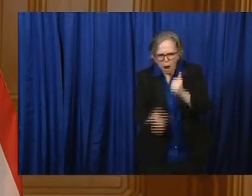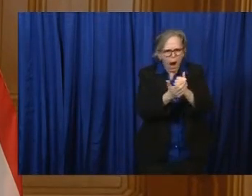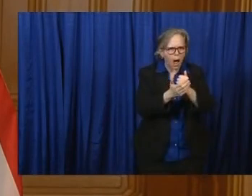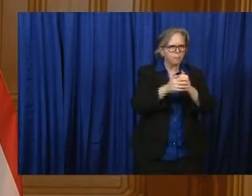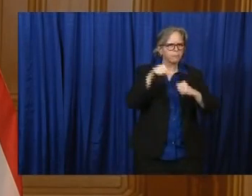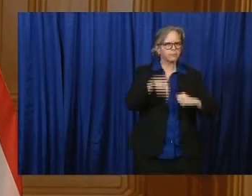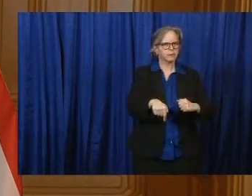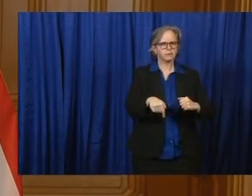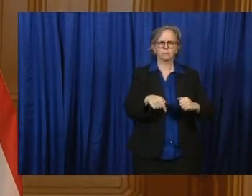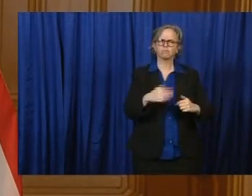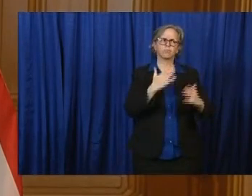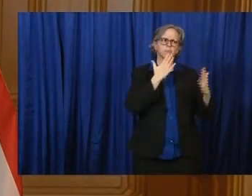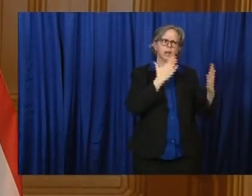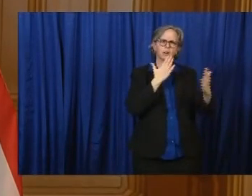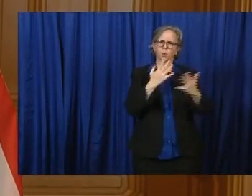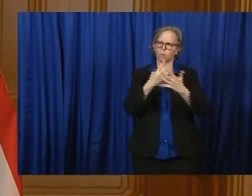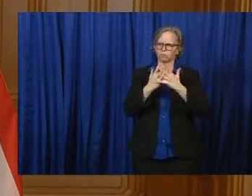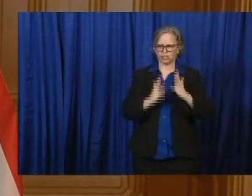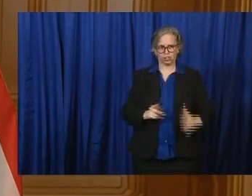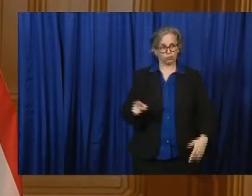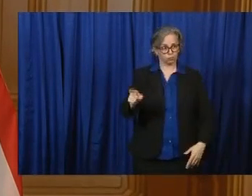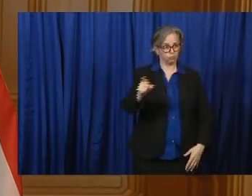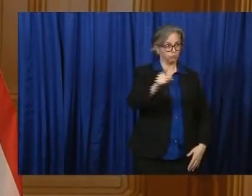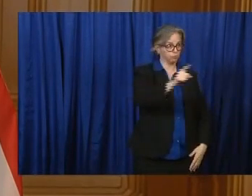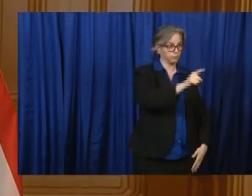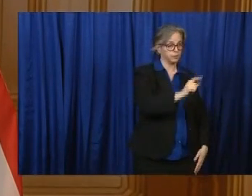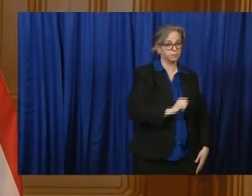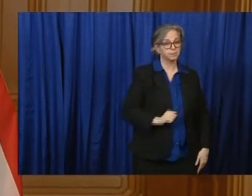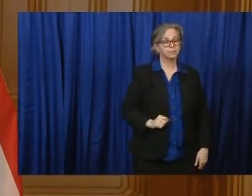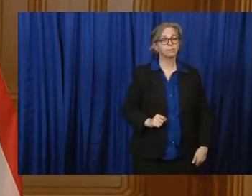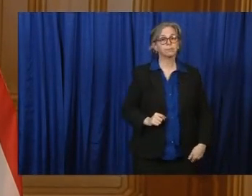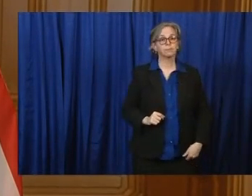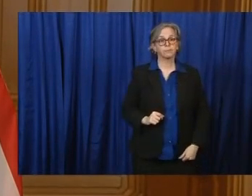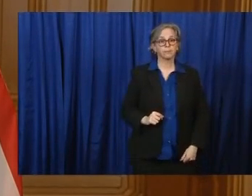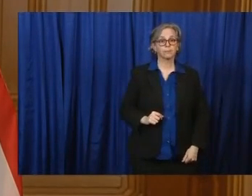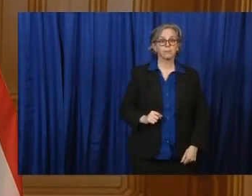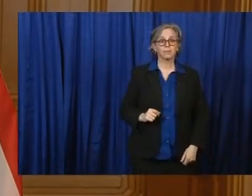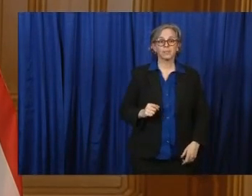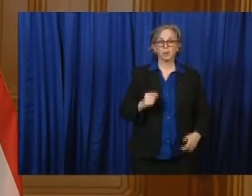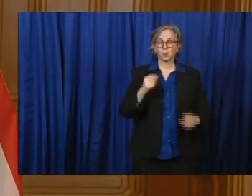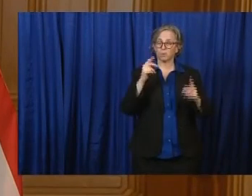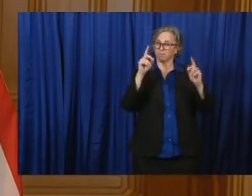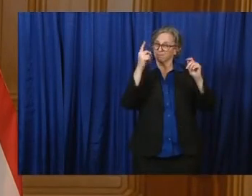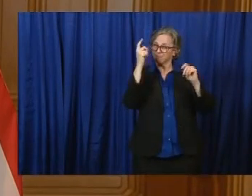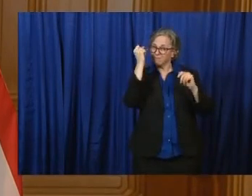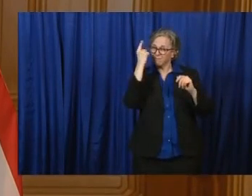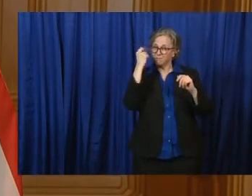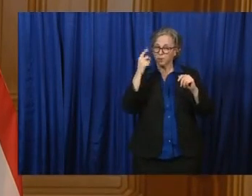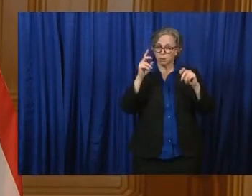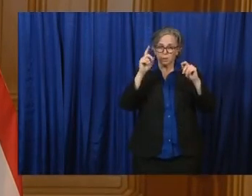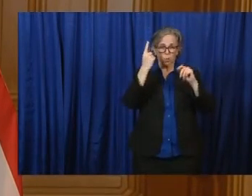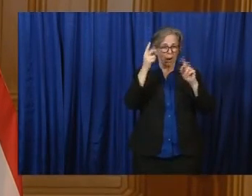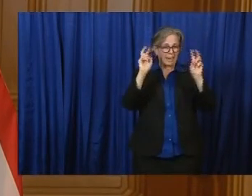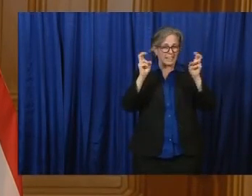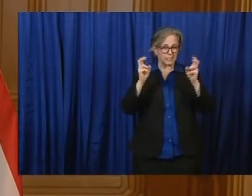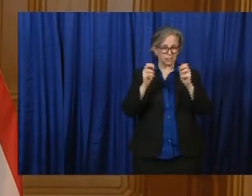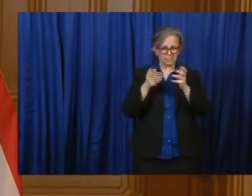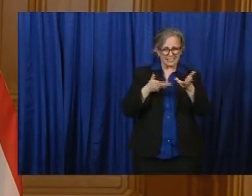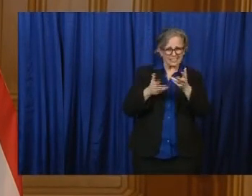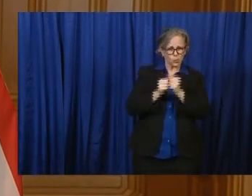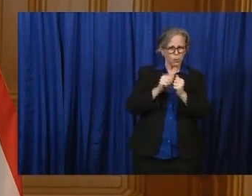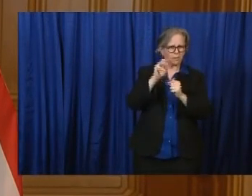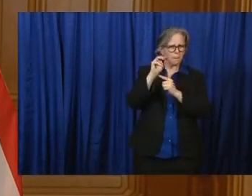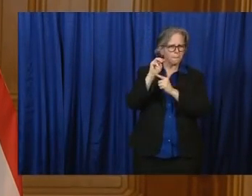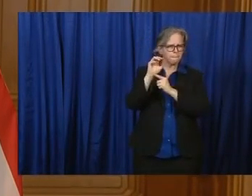that we have been working on and working with our mayors and working with our communities and our local